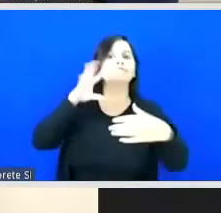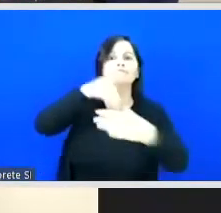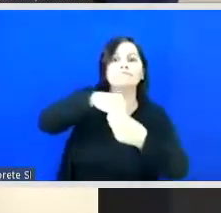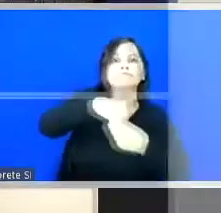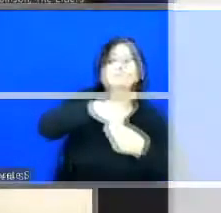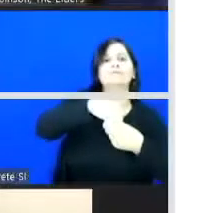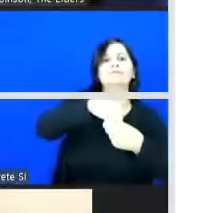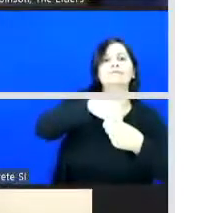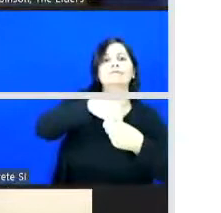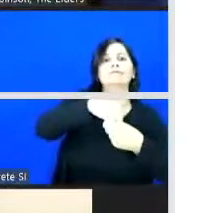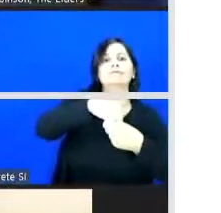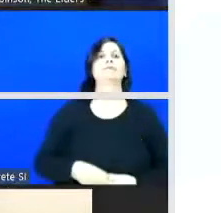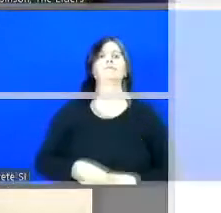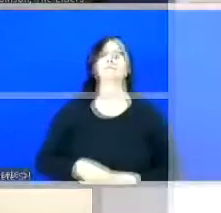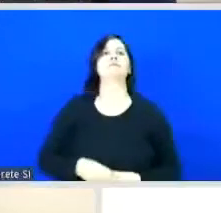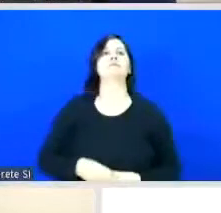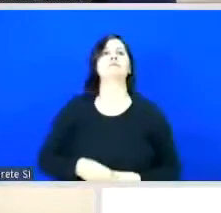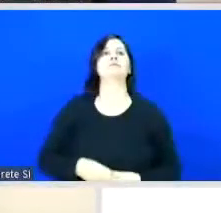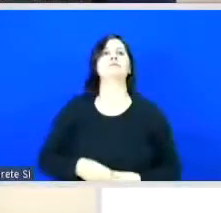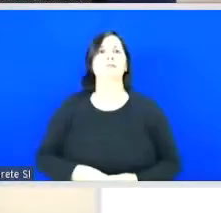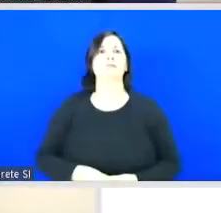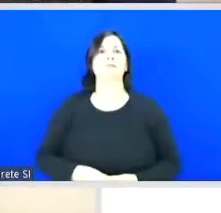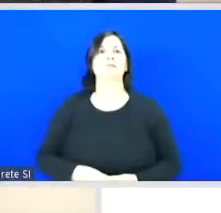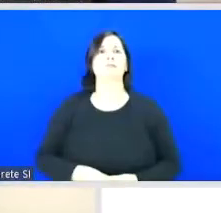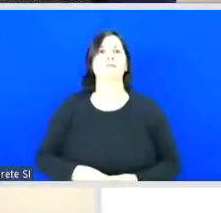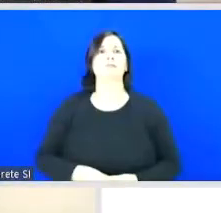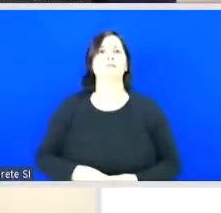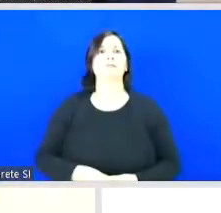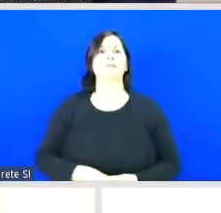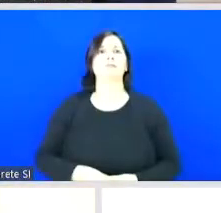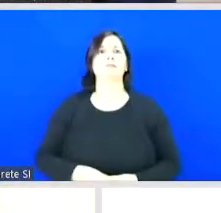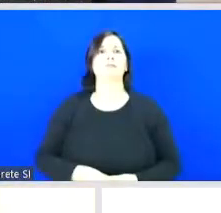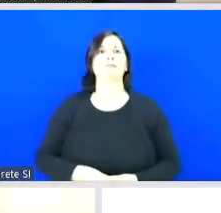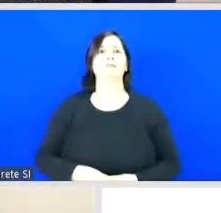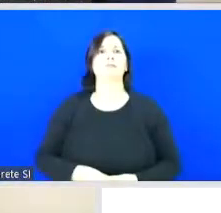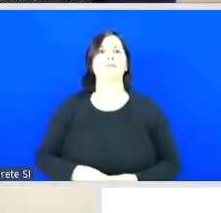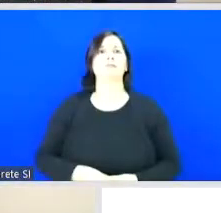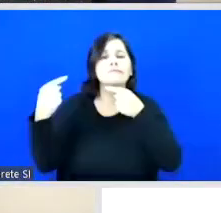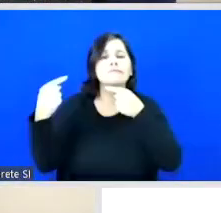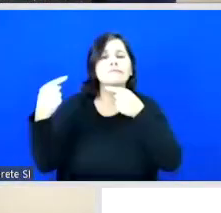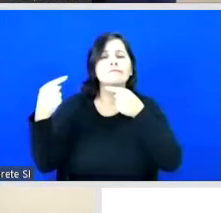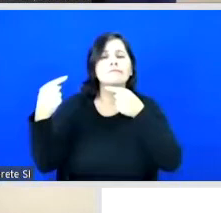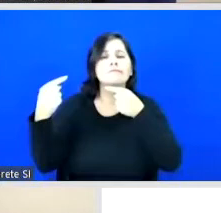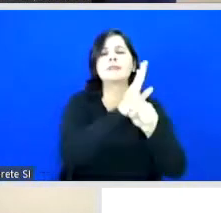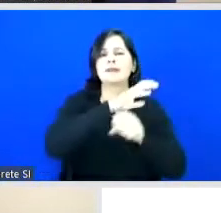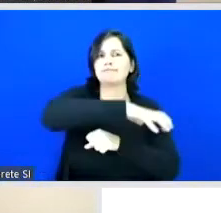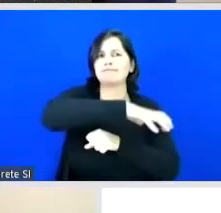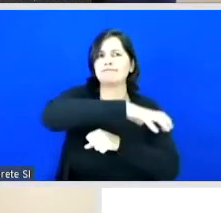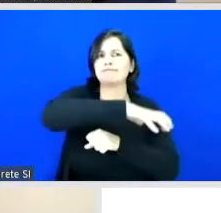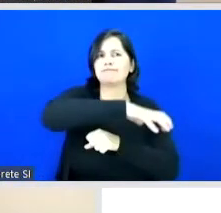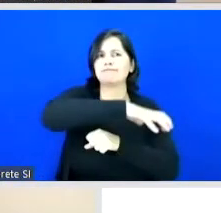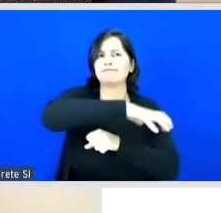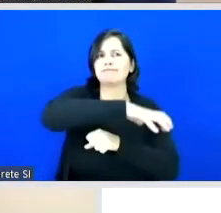are affecting them. When women become the owners of businesses, decision makers, it is a form